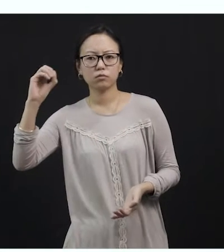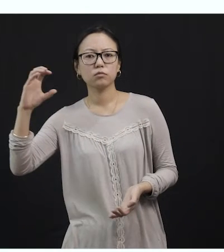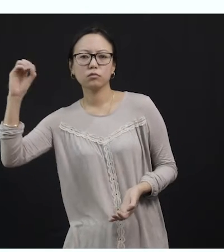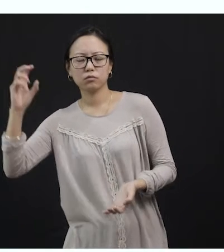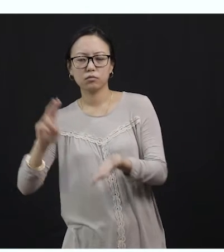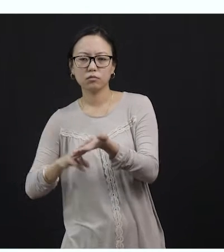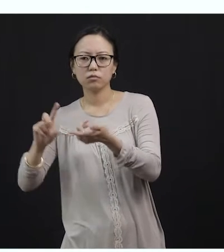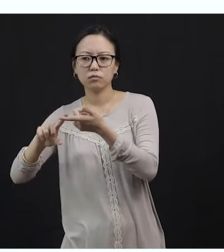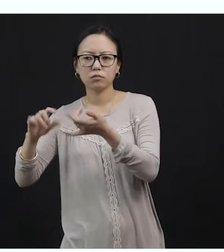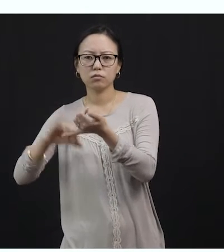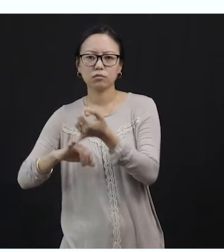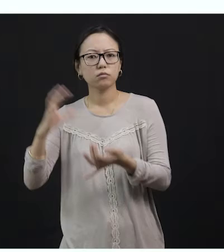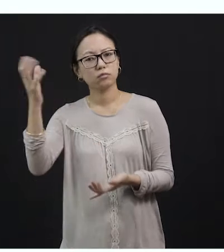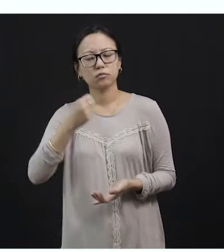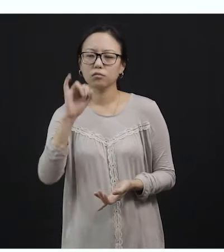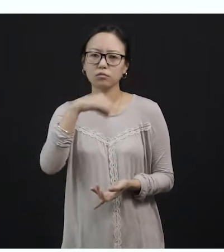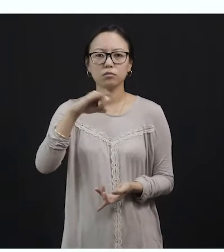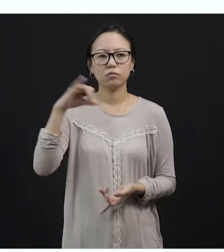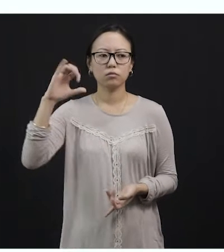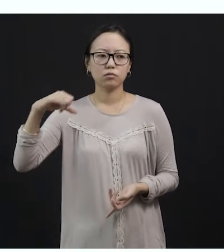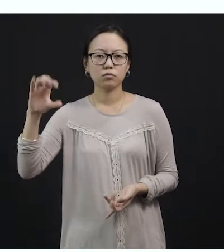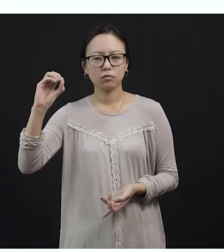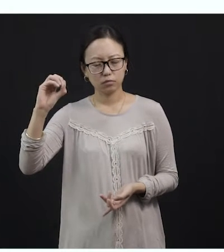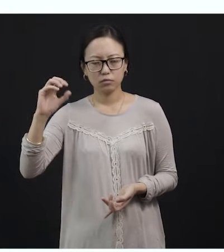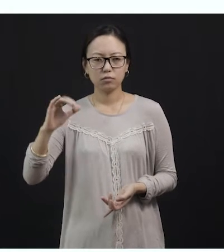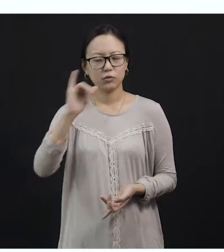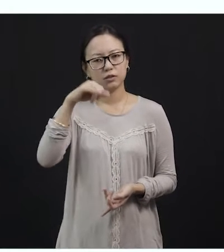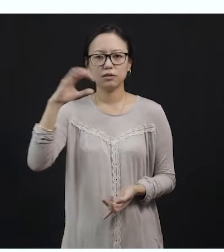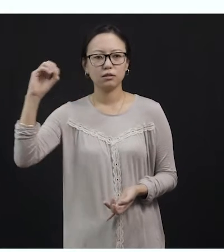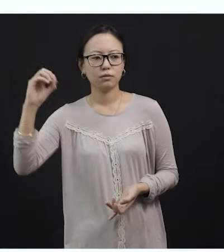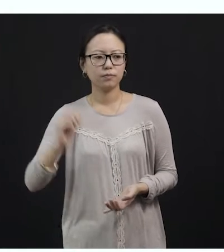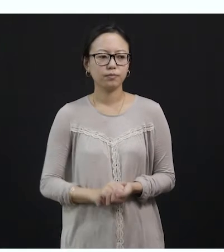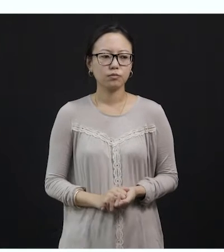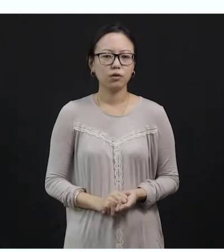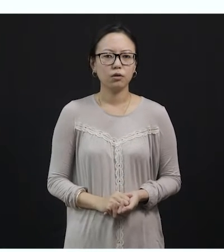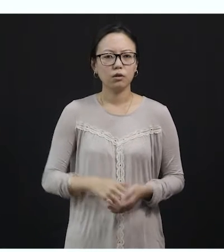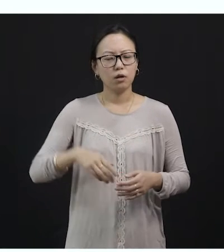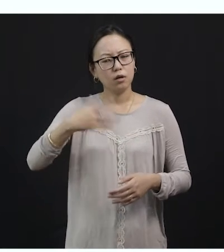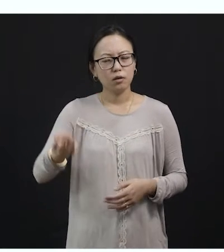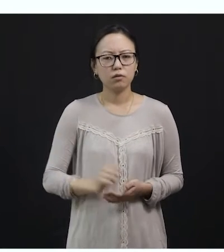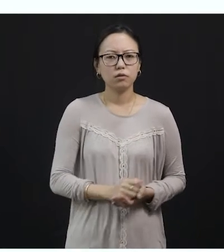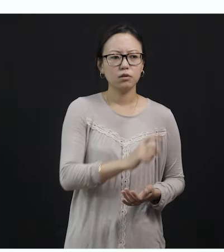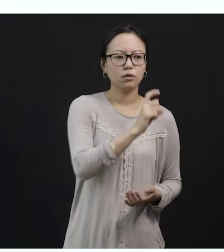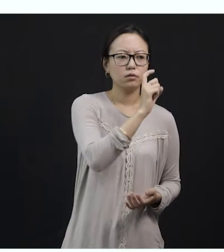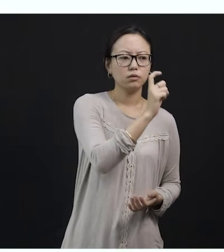60. Next, we have 7/10, 0 1s, which is equal